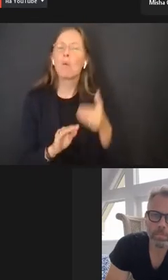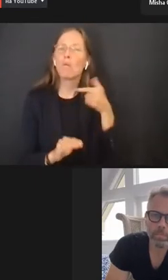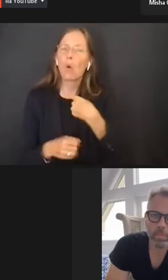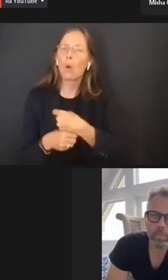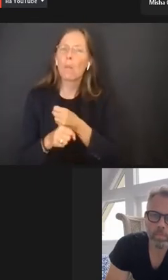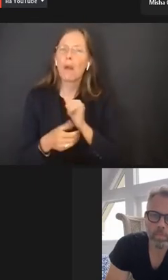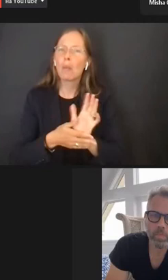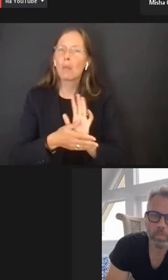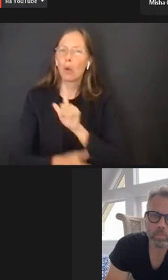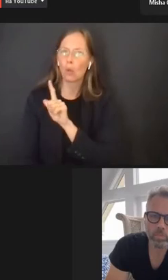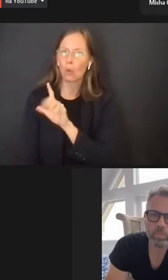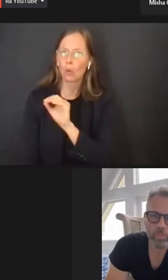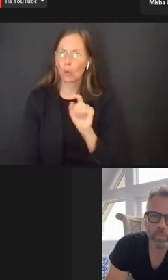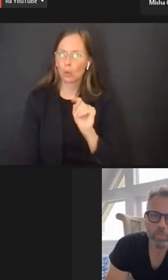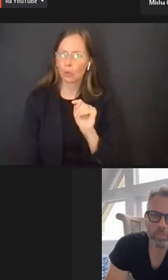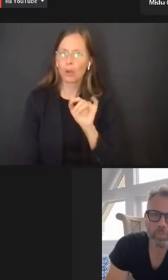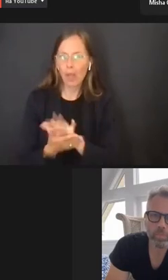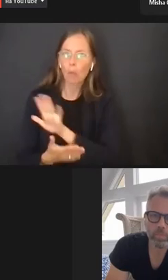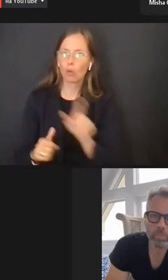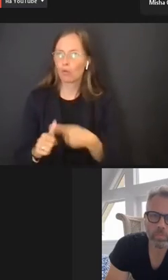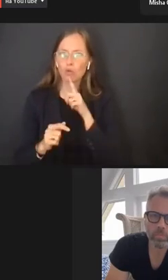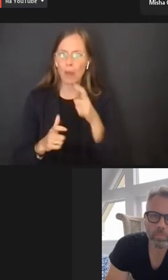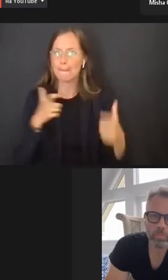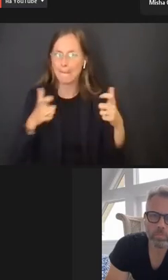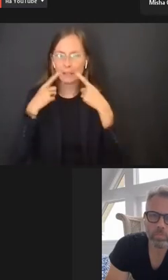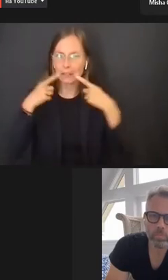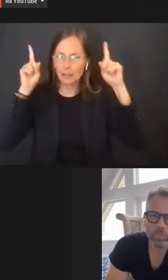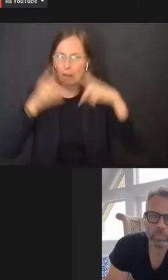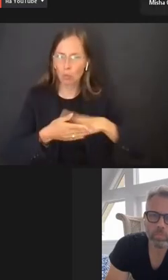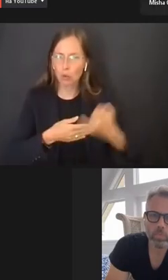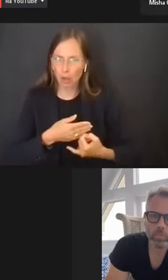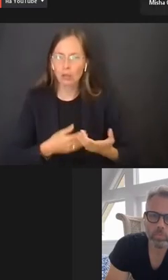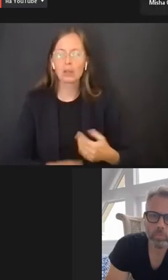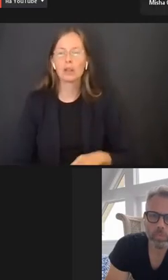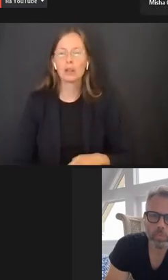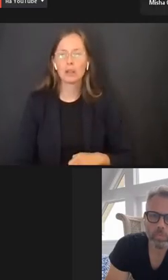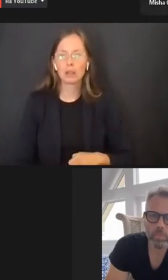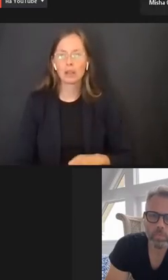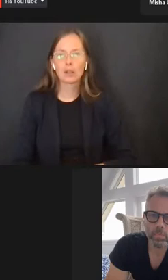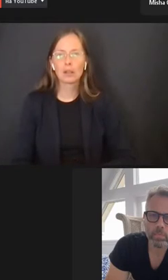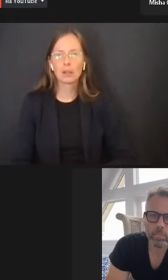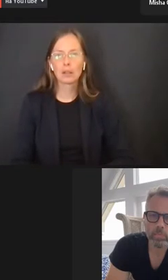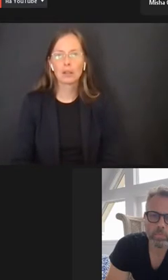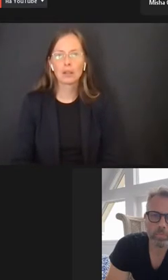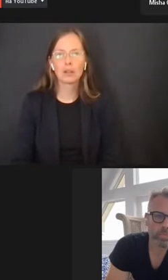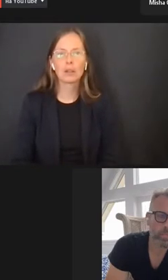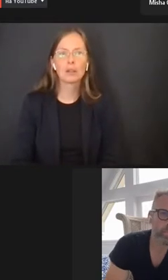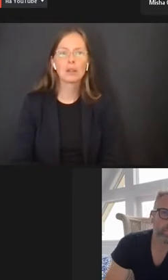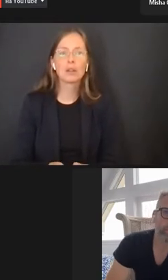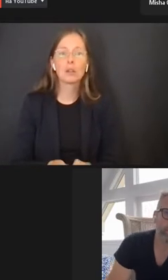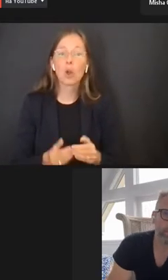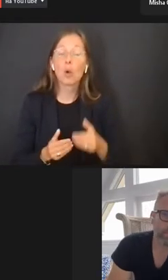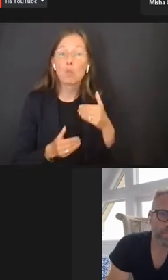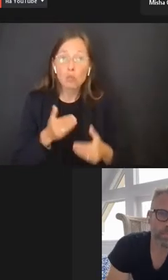That was your like first really big successful project. In the process of making that, I remember